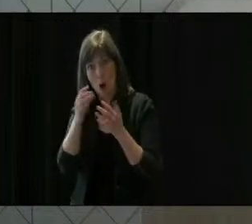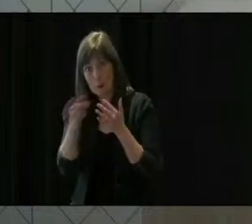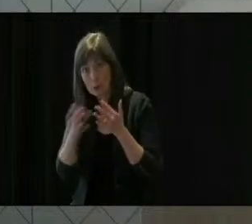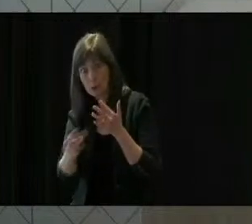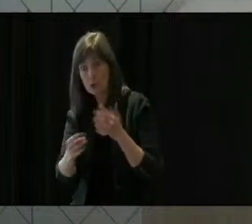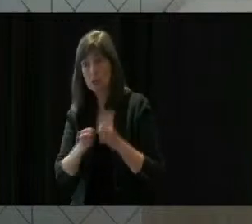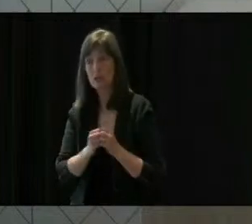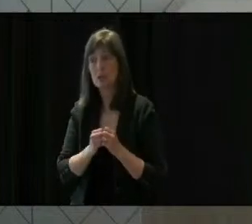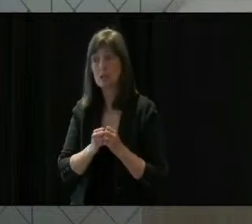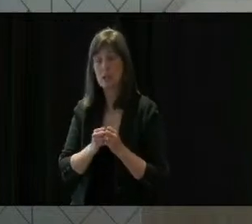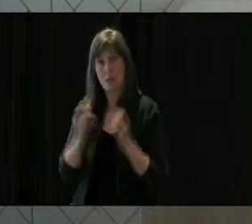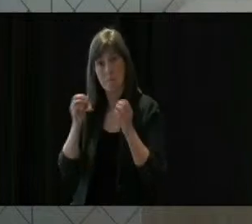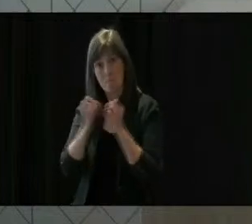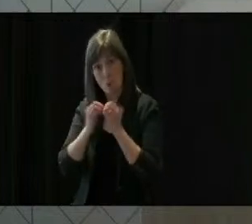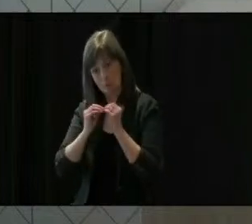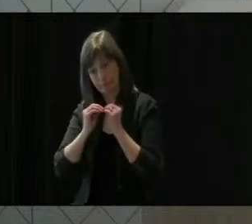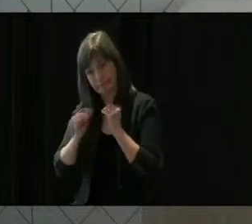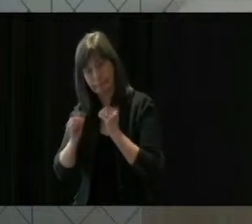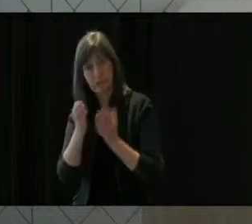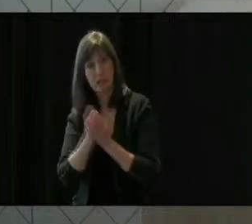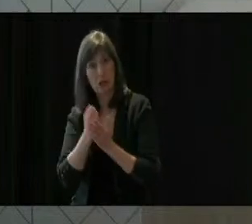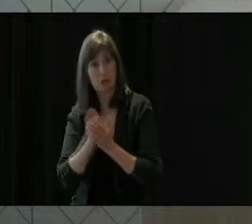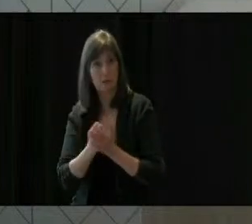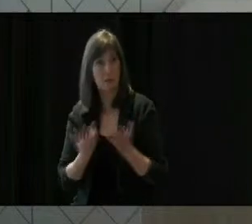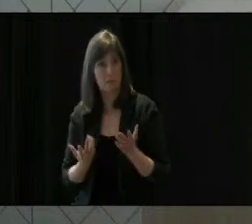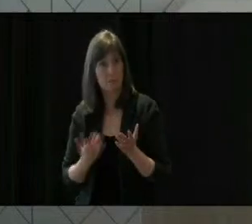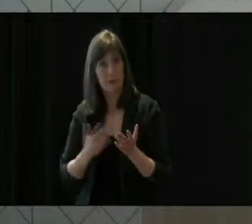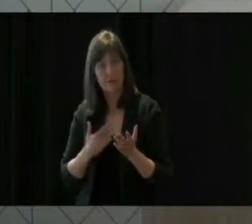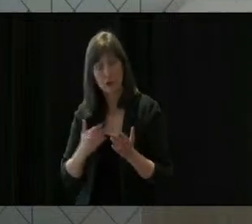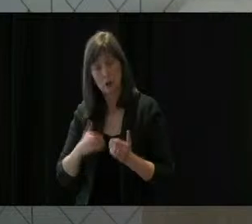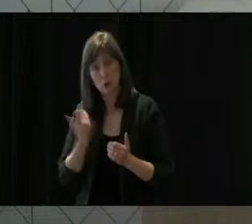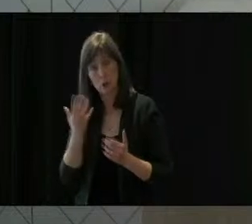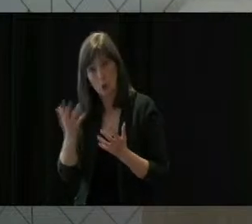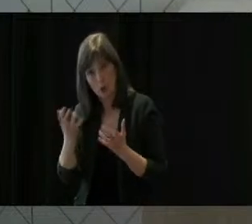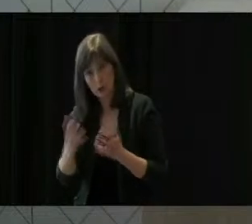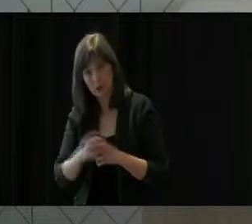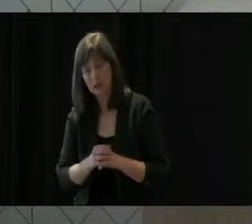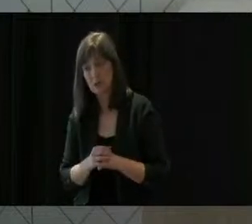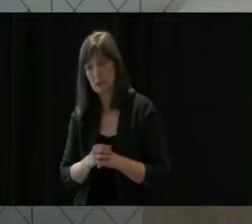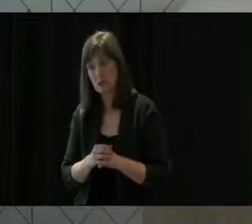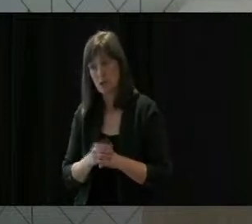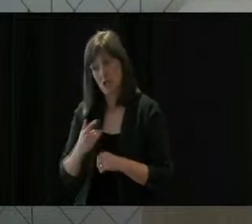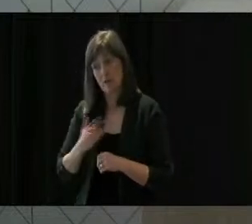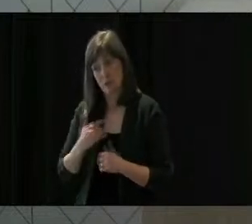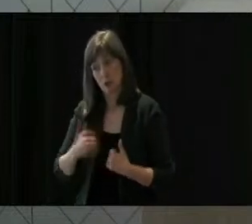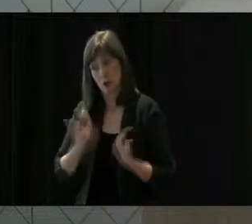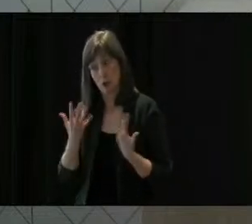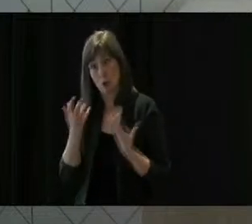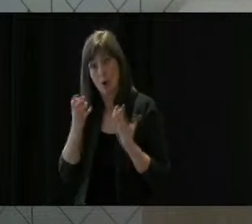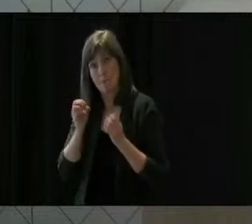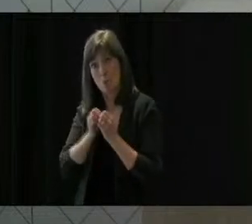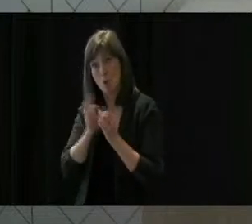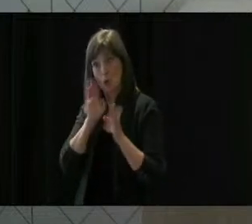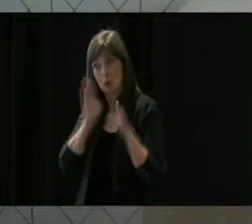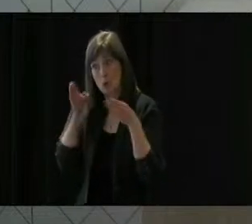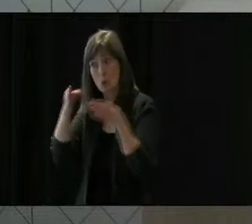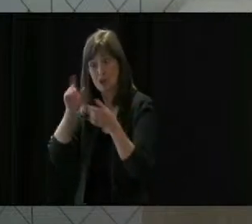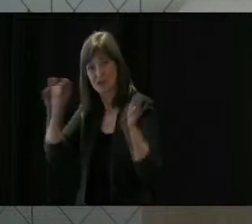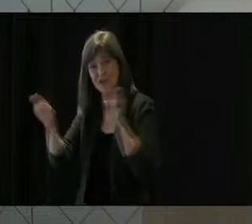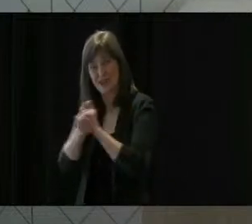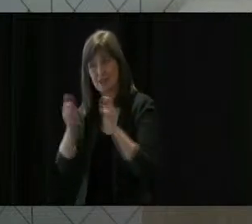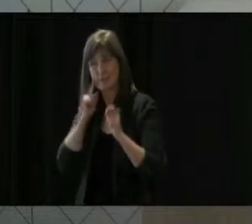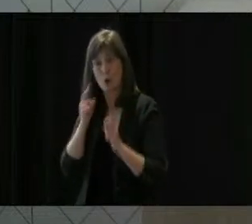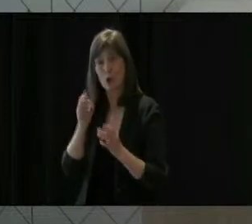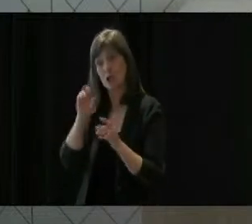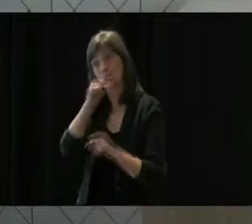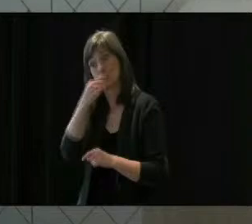that can come from pursuing a strategy to green the economy, pursuing a strategy